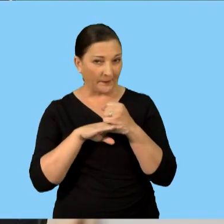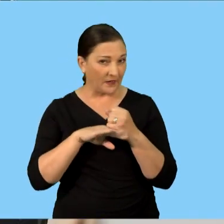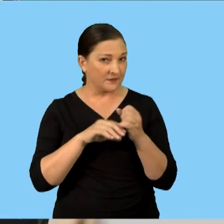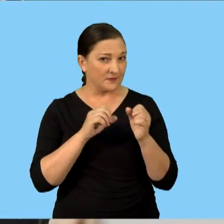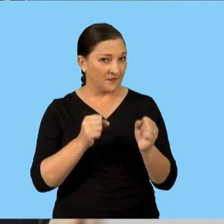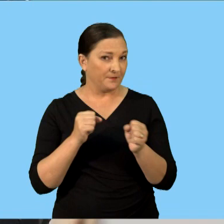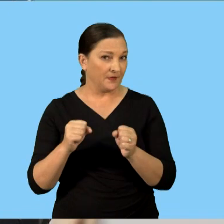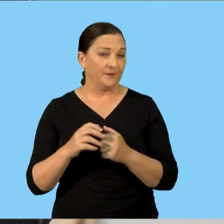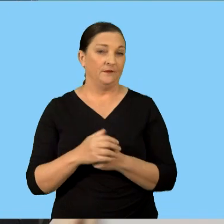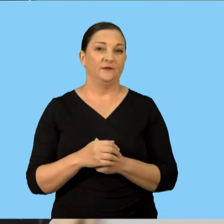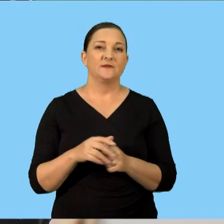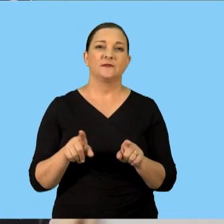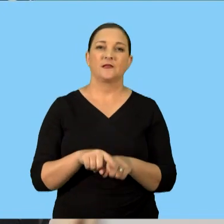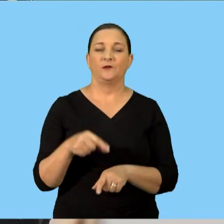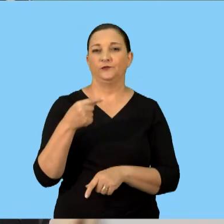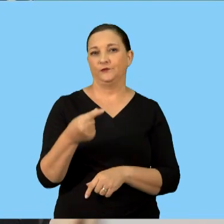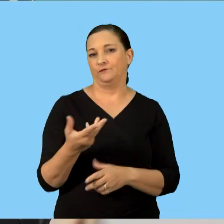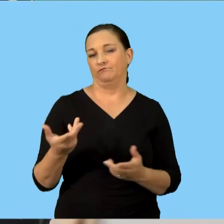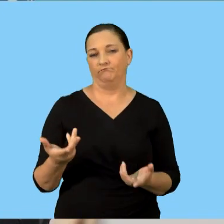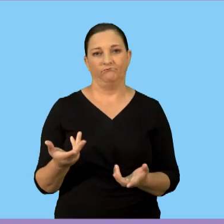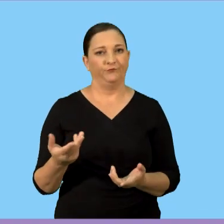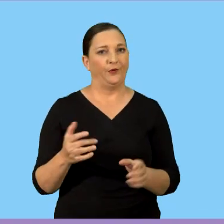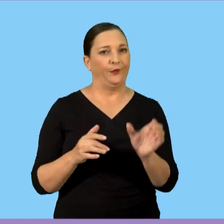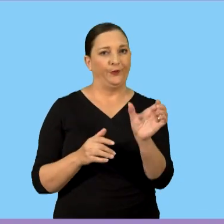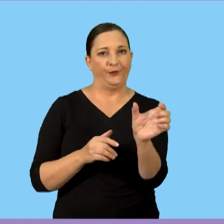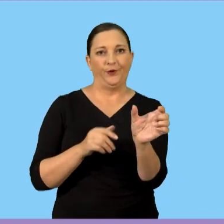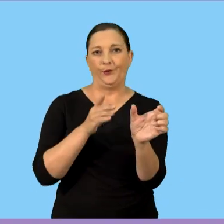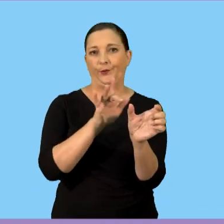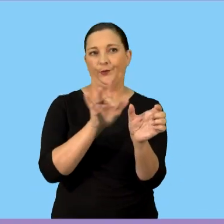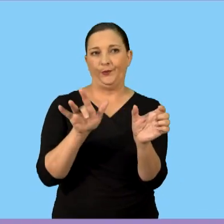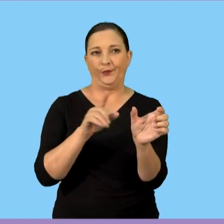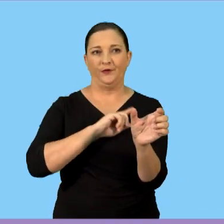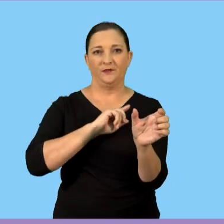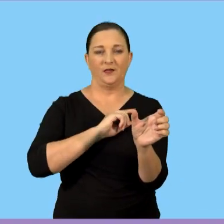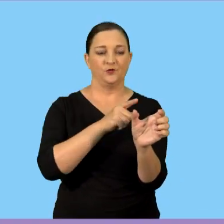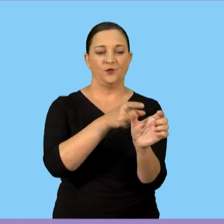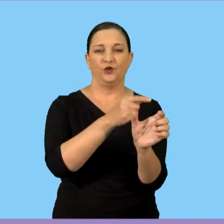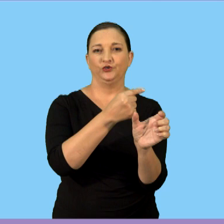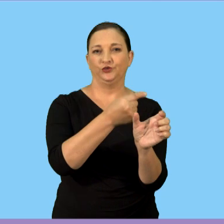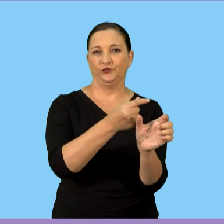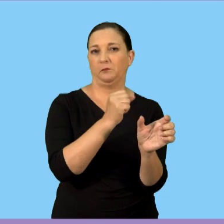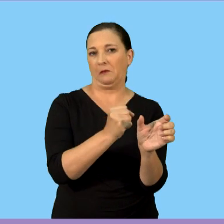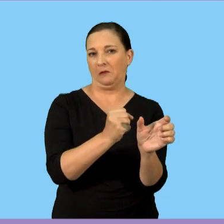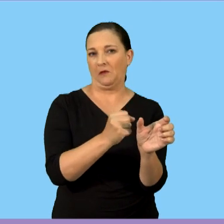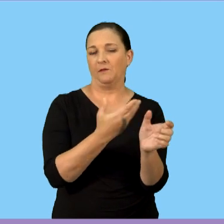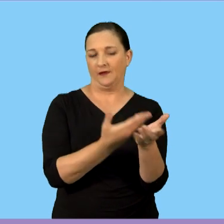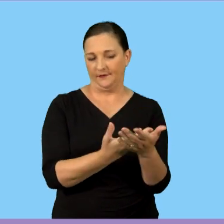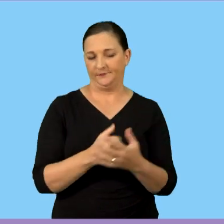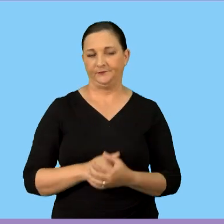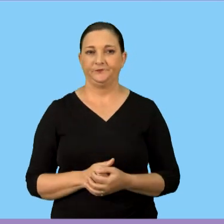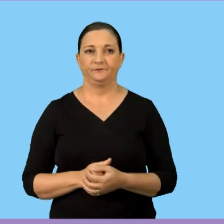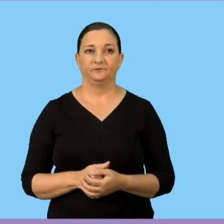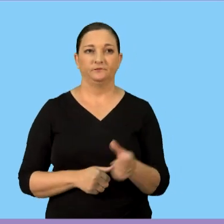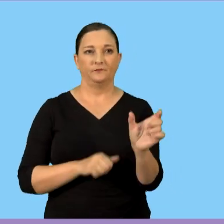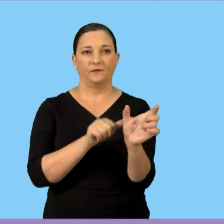that is the same as g. As I am looking there, there is no other g, so that g will remain the way it is.